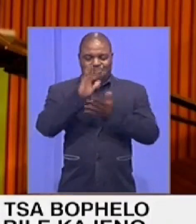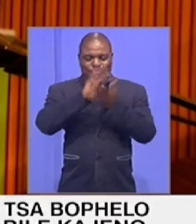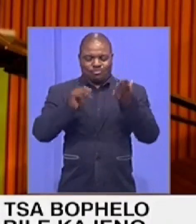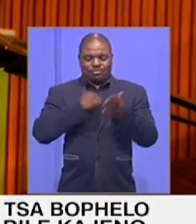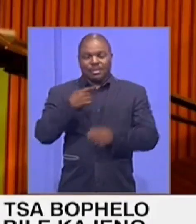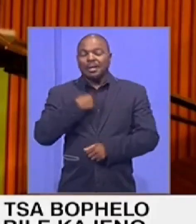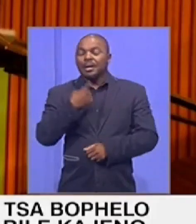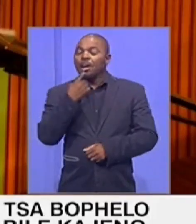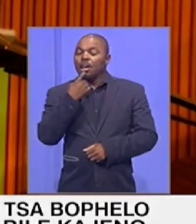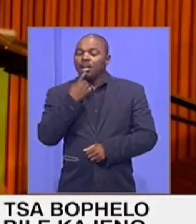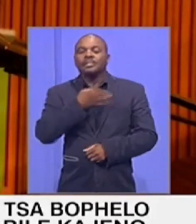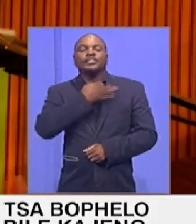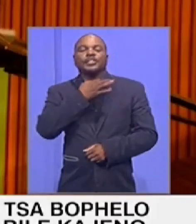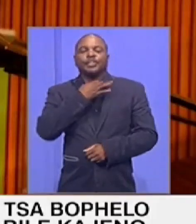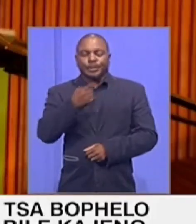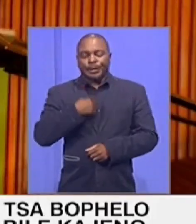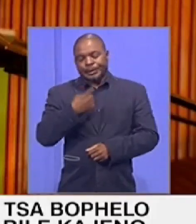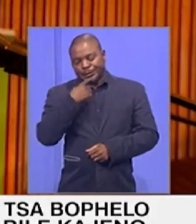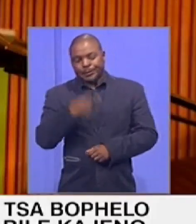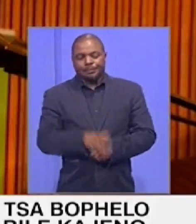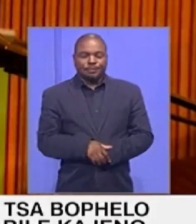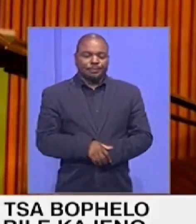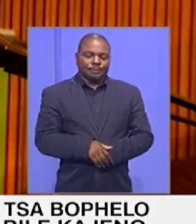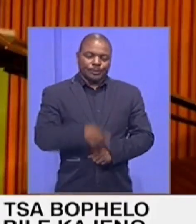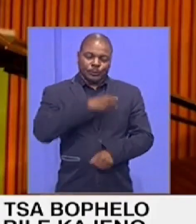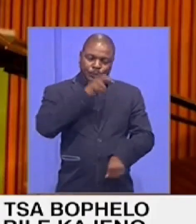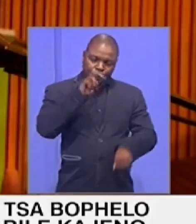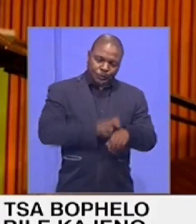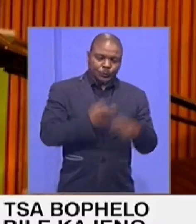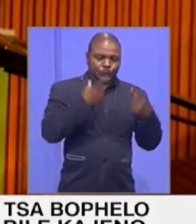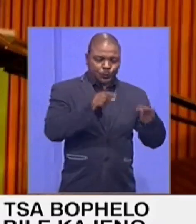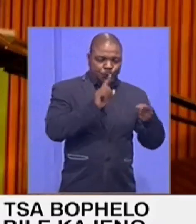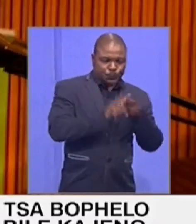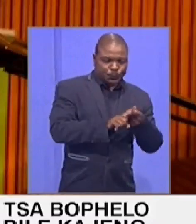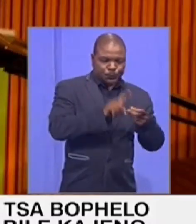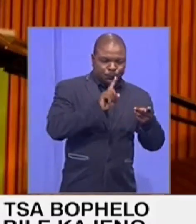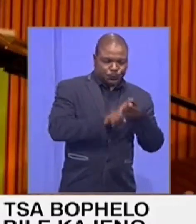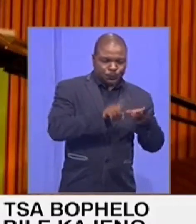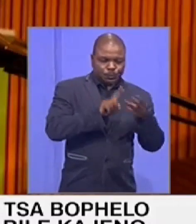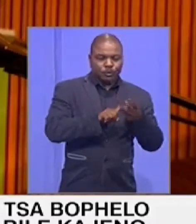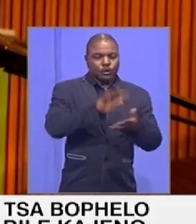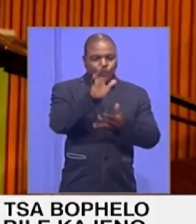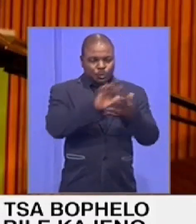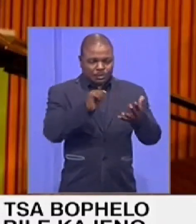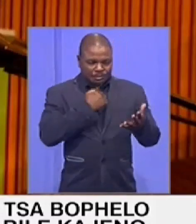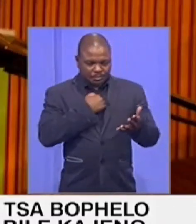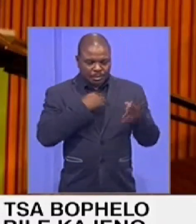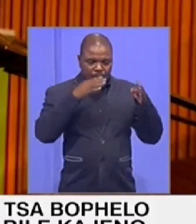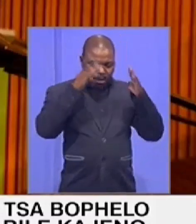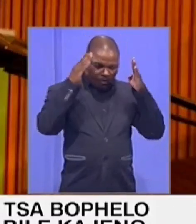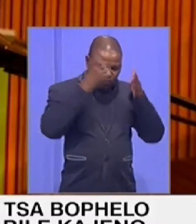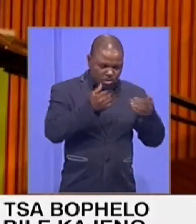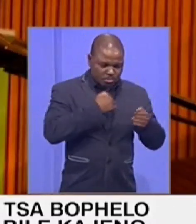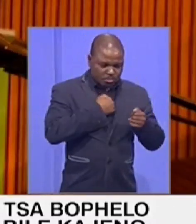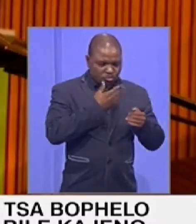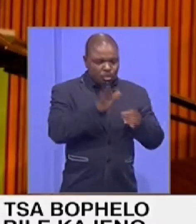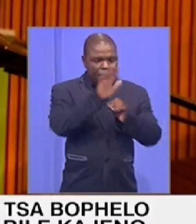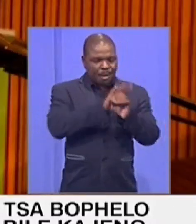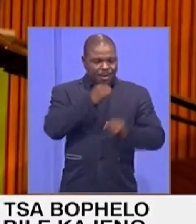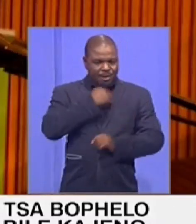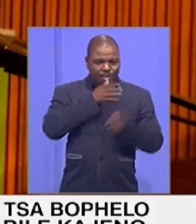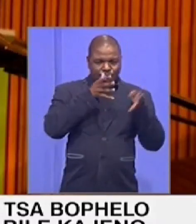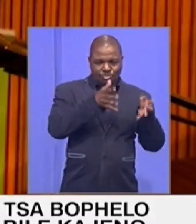colleagues, this is what I think we should do. This is my story. This is my focus, this is my background, this is